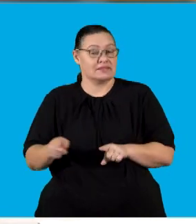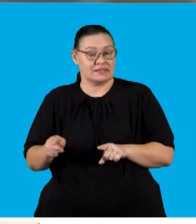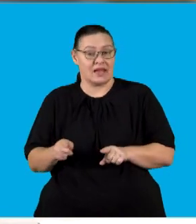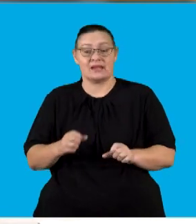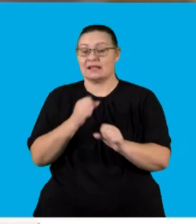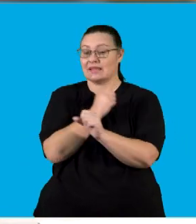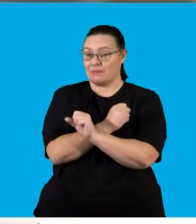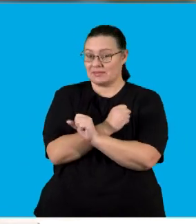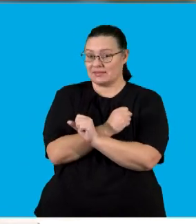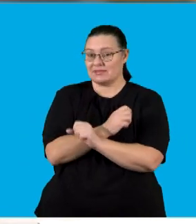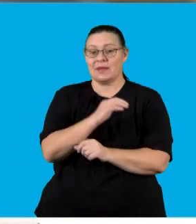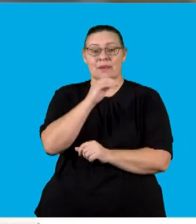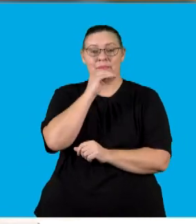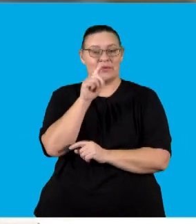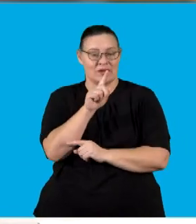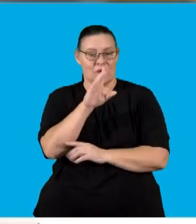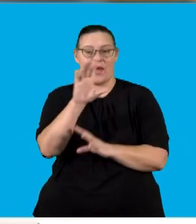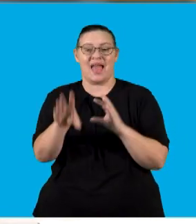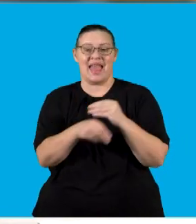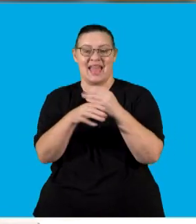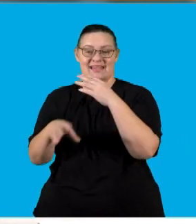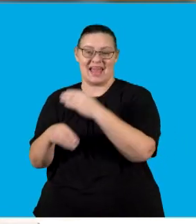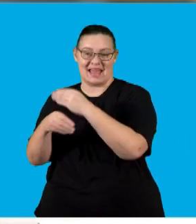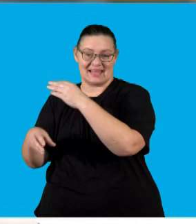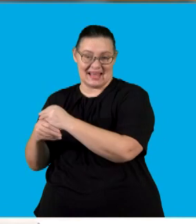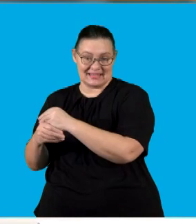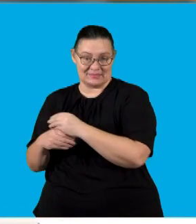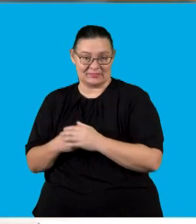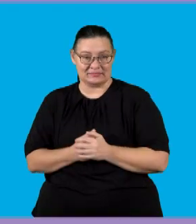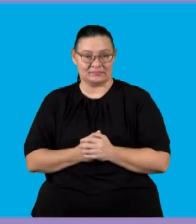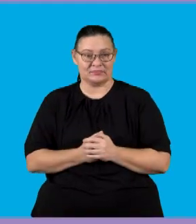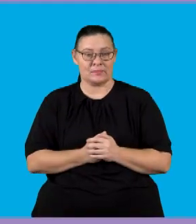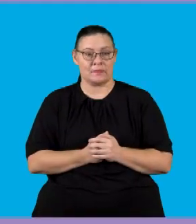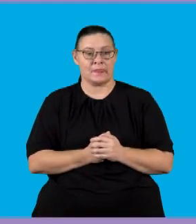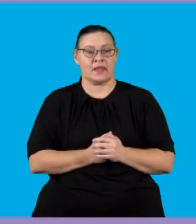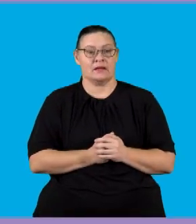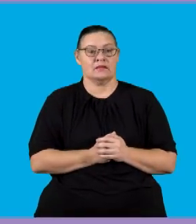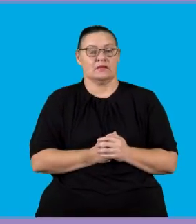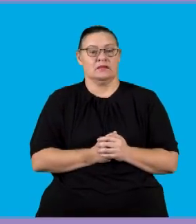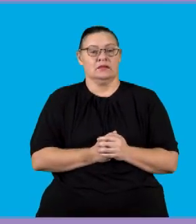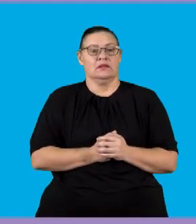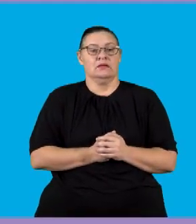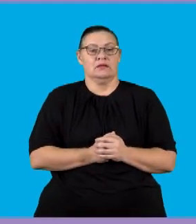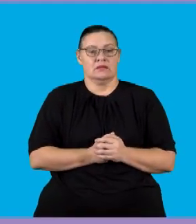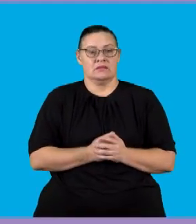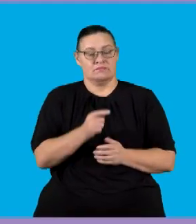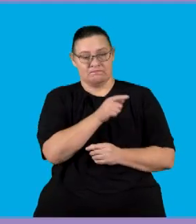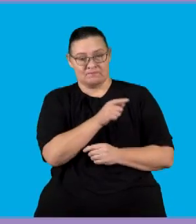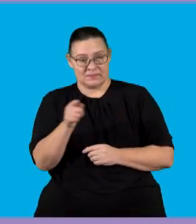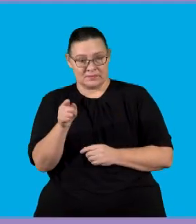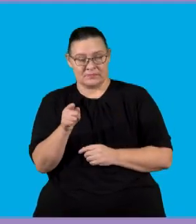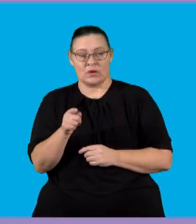same and we are multiplying, then that means we can add the exponents. So let's go ahead and